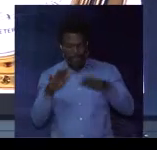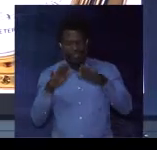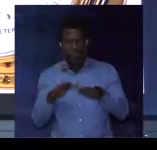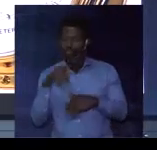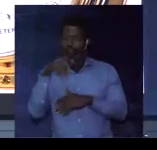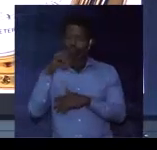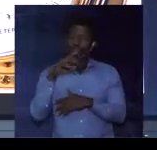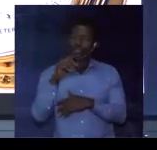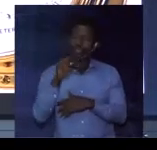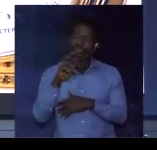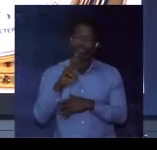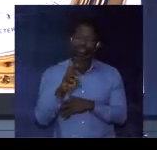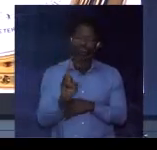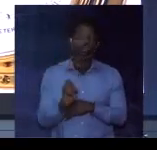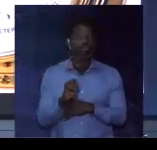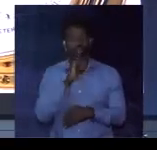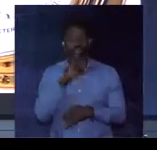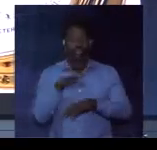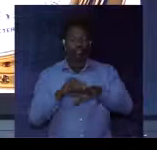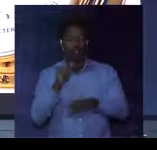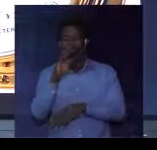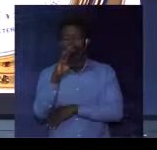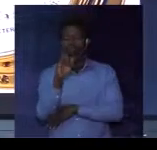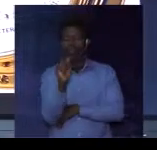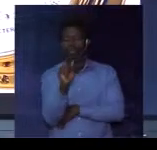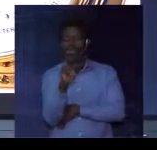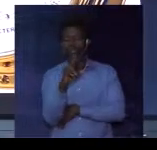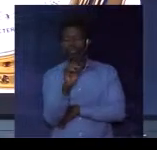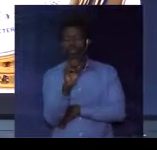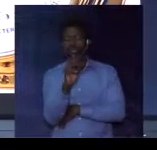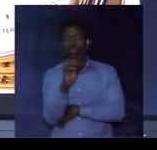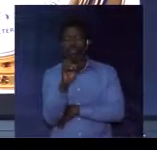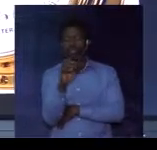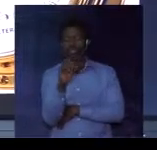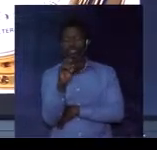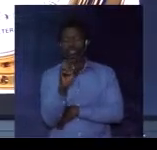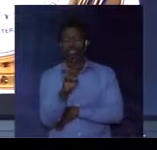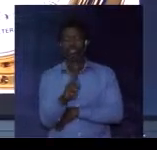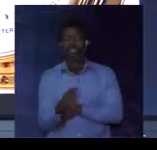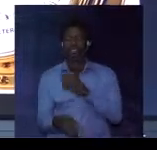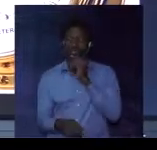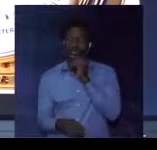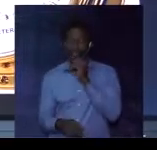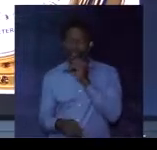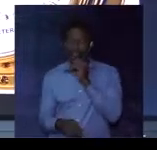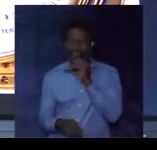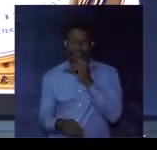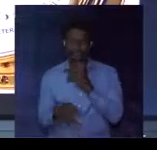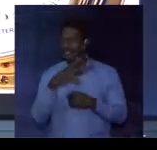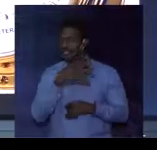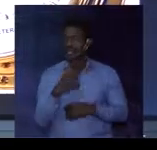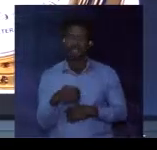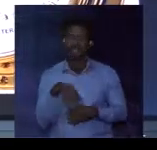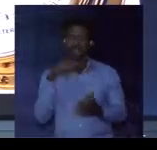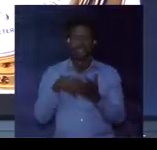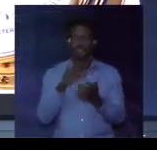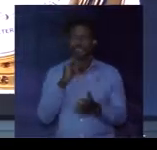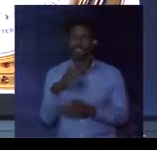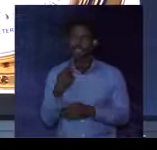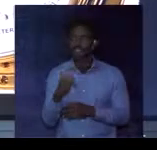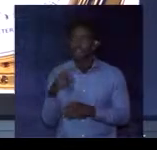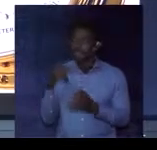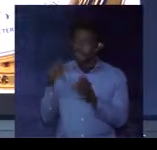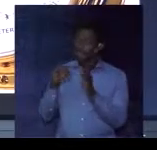barometer. Everybody say that. Barometer. That is the instrument used for measuring air pressure.